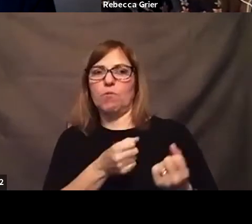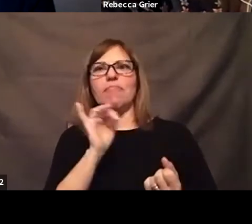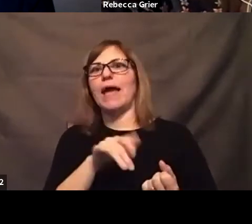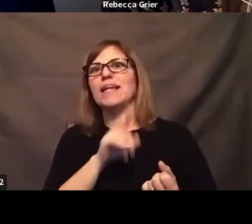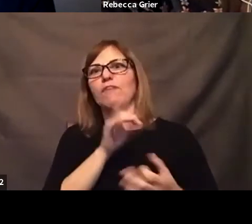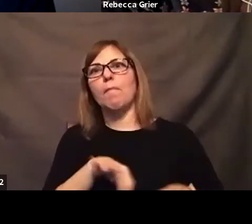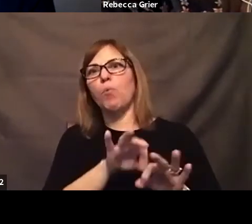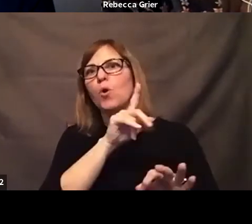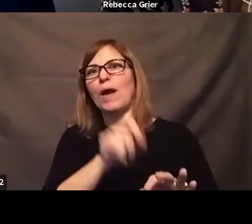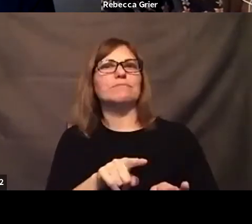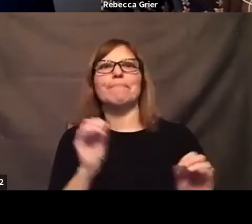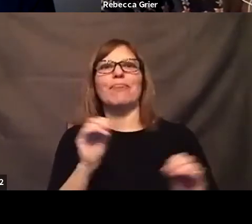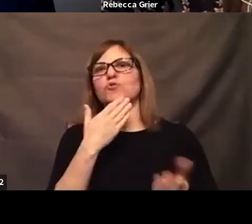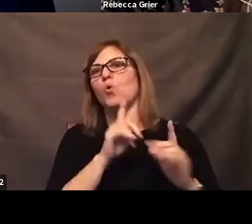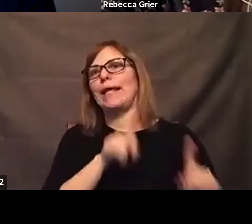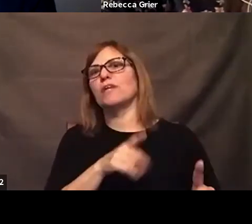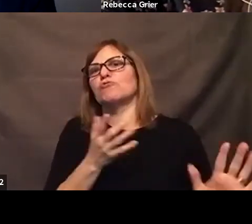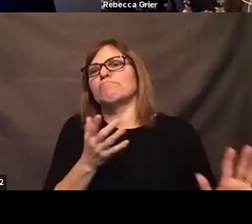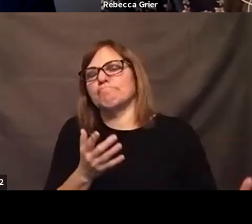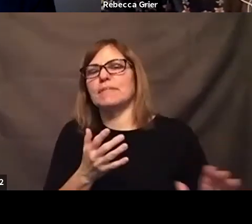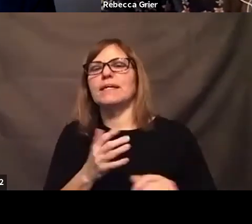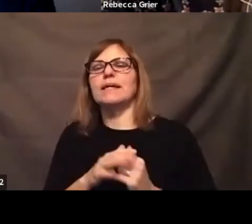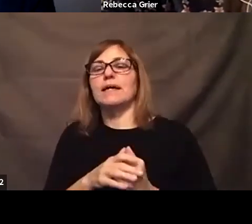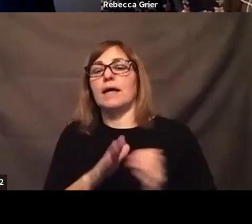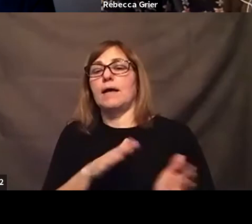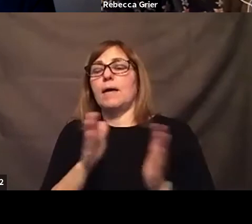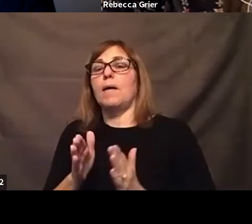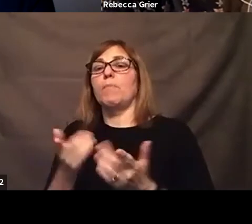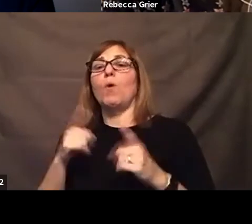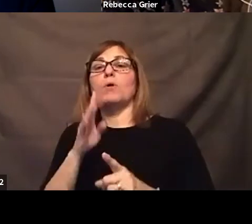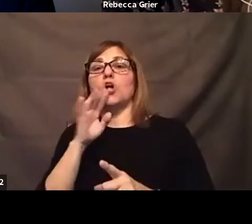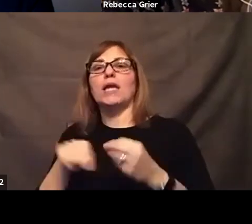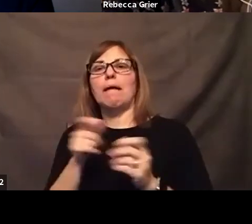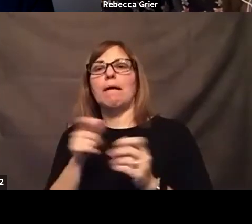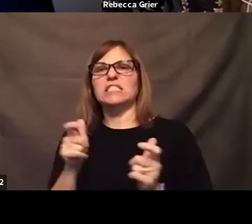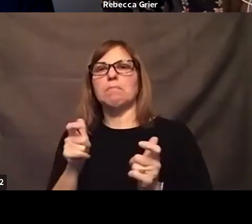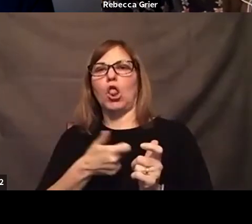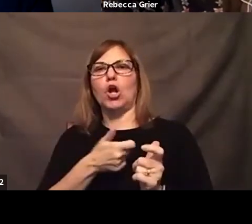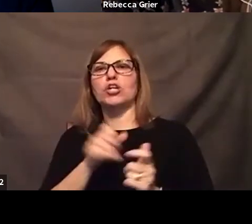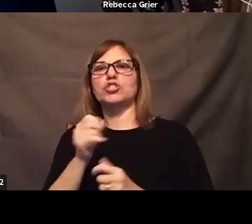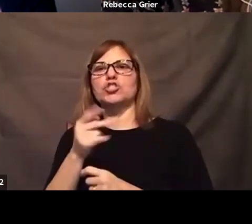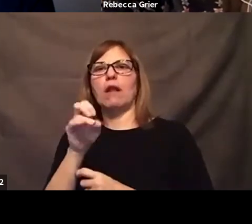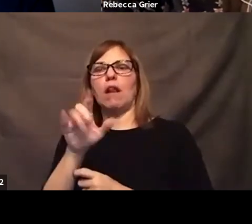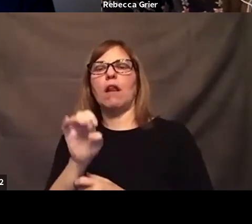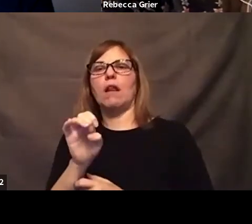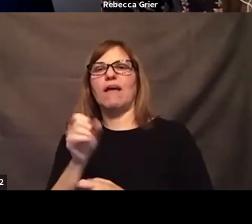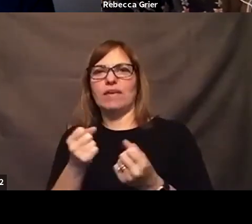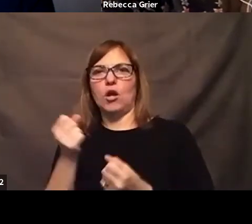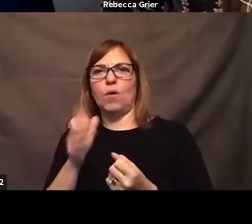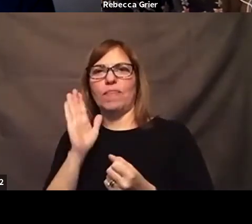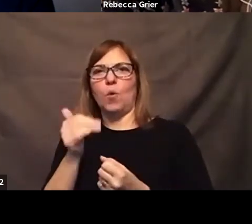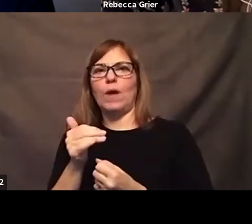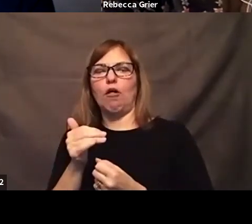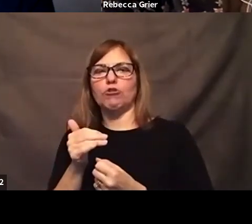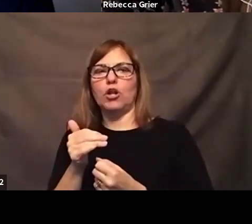has a good answer on that. Now, if you're talking about a smaller shuttle vehicle that operates in a neighborhood and drives around in an